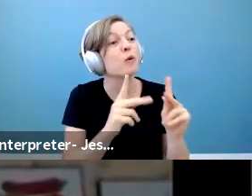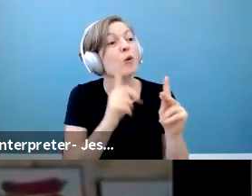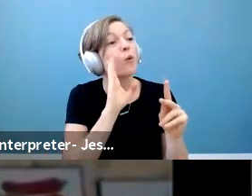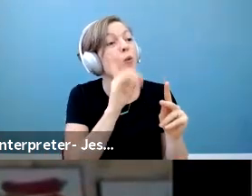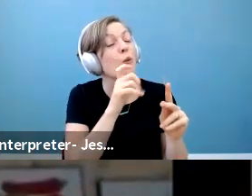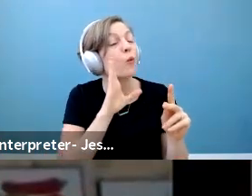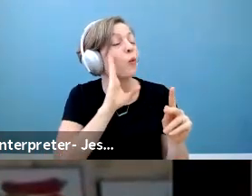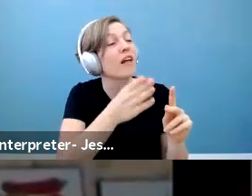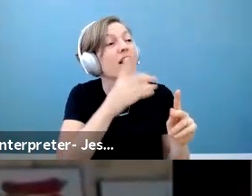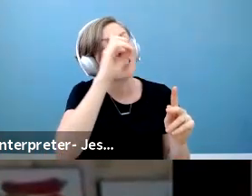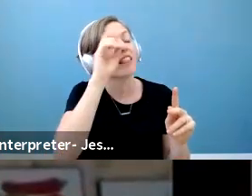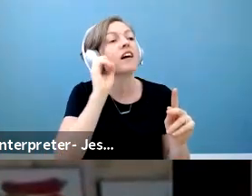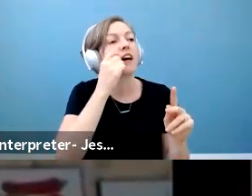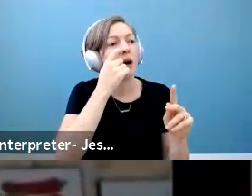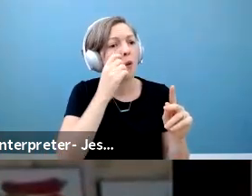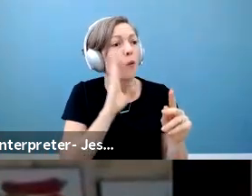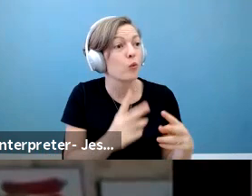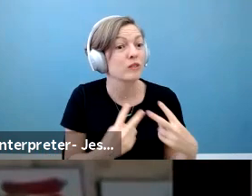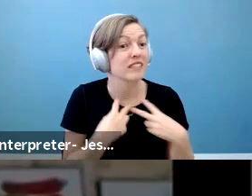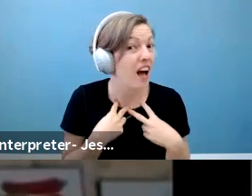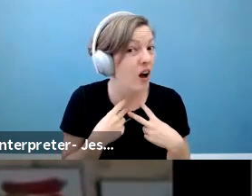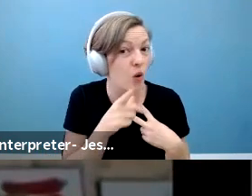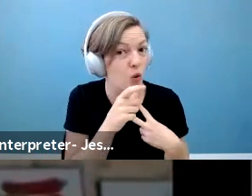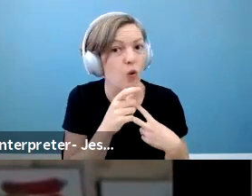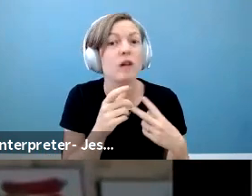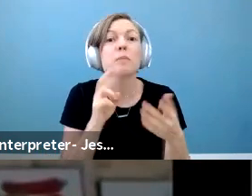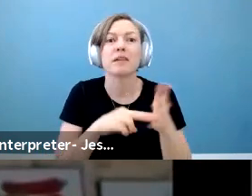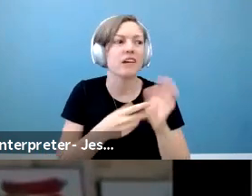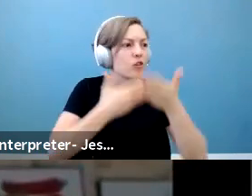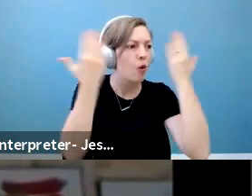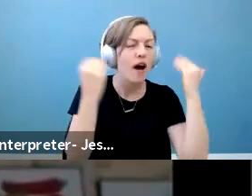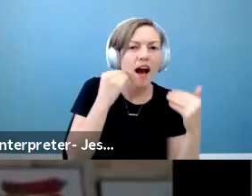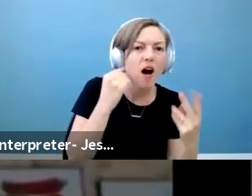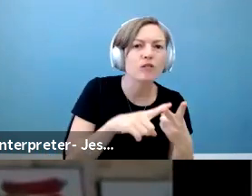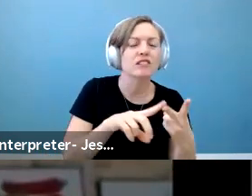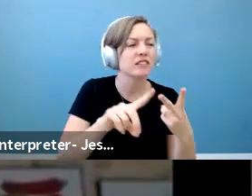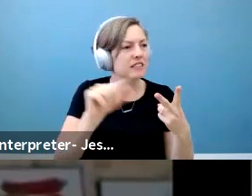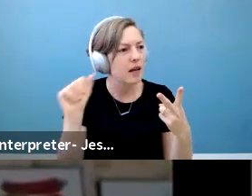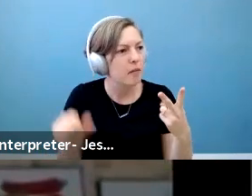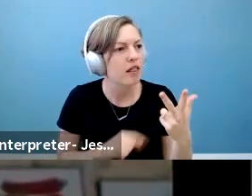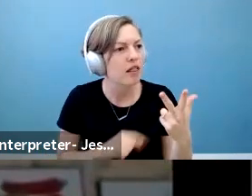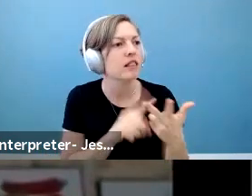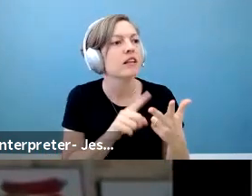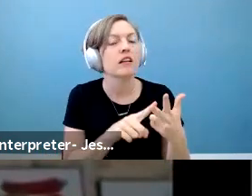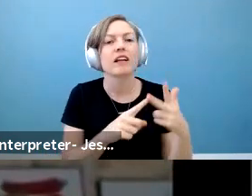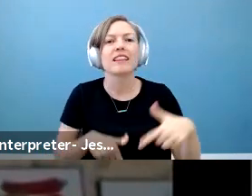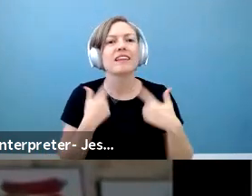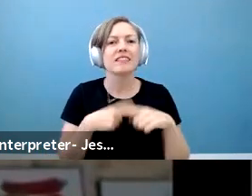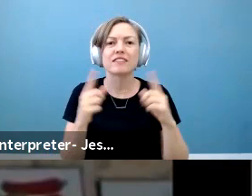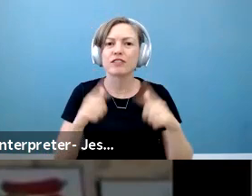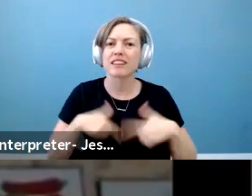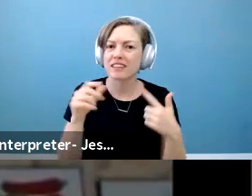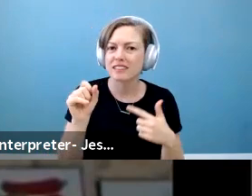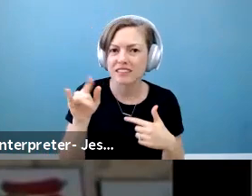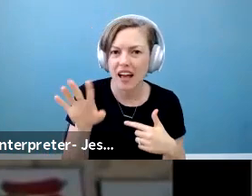most often be stuck in the Narrows are those that are houseless, those that are disabled, and those that live a different